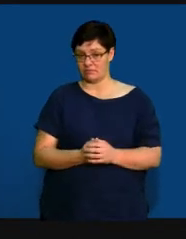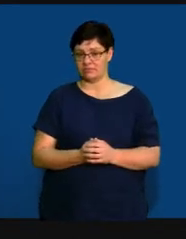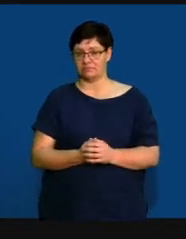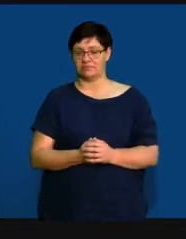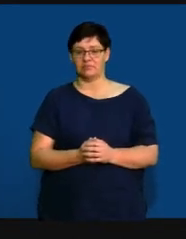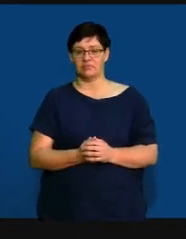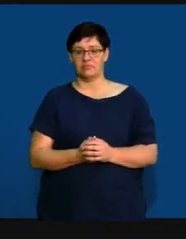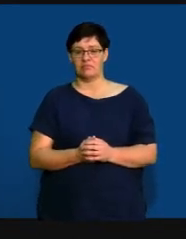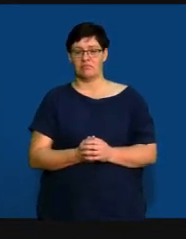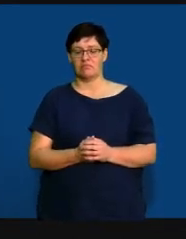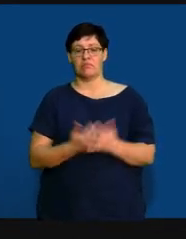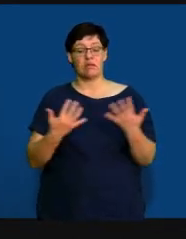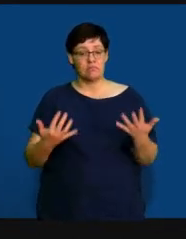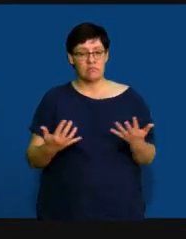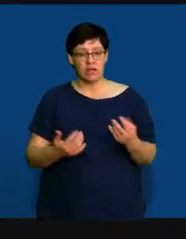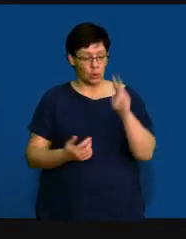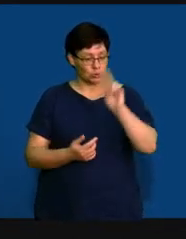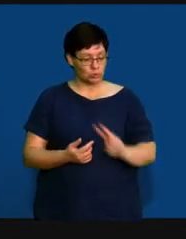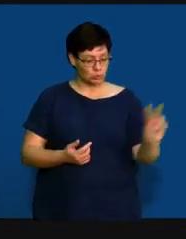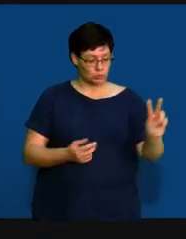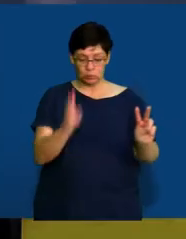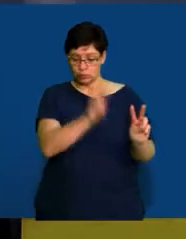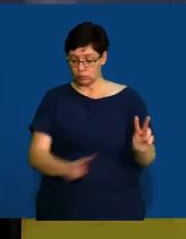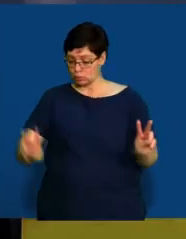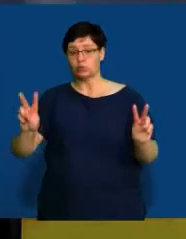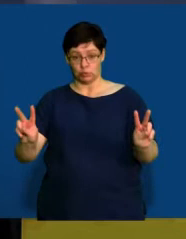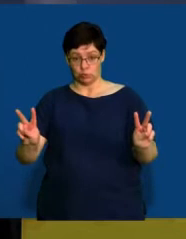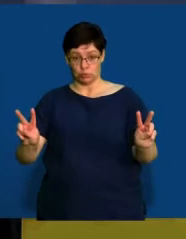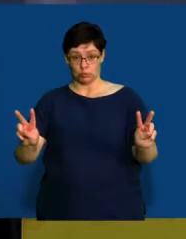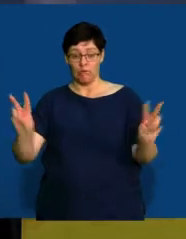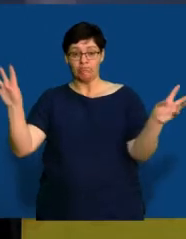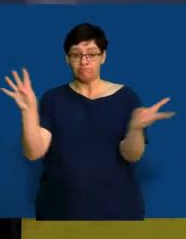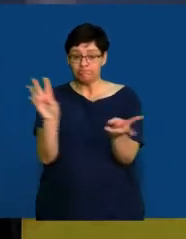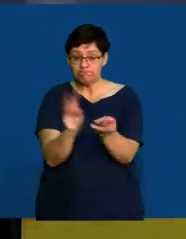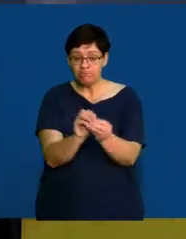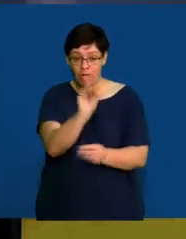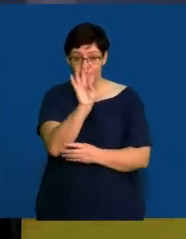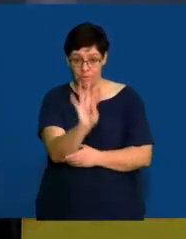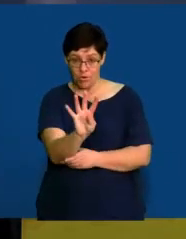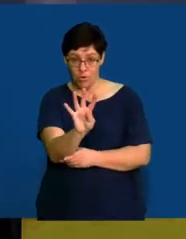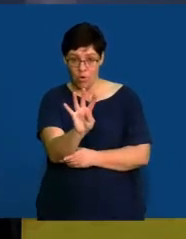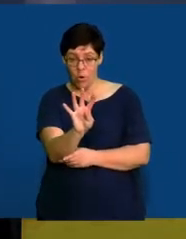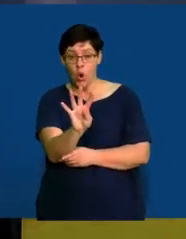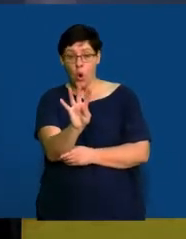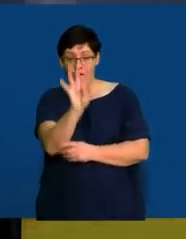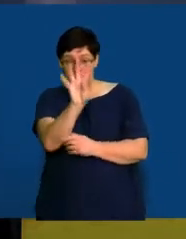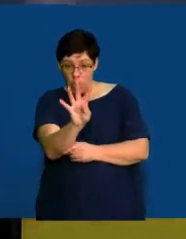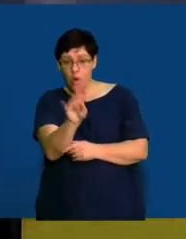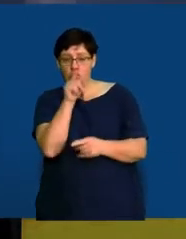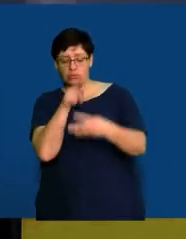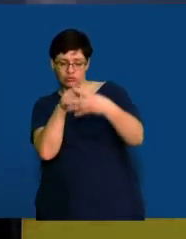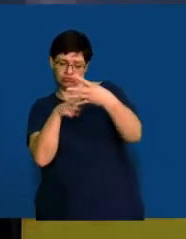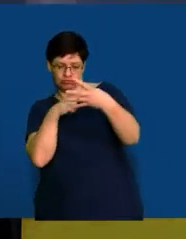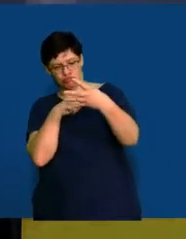further. So, you have 4 questions of which you have to select any 3